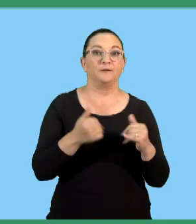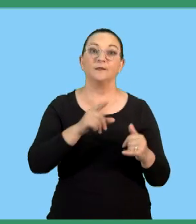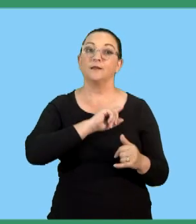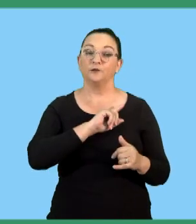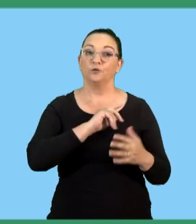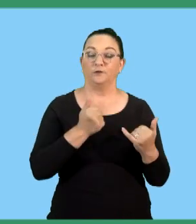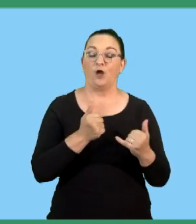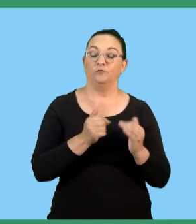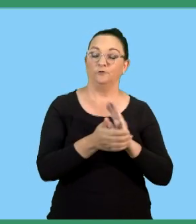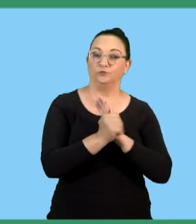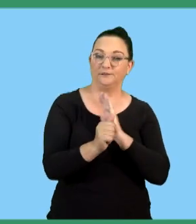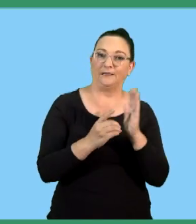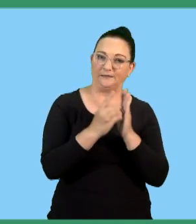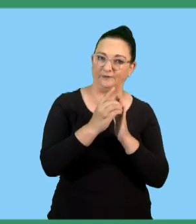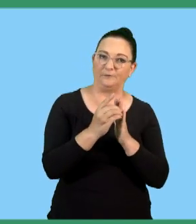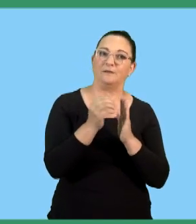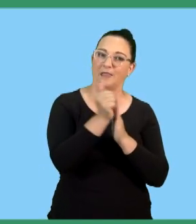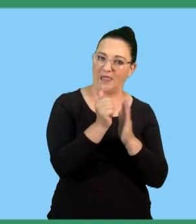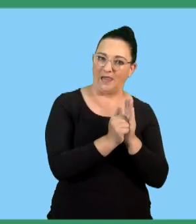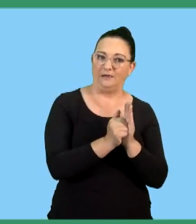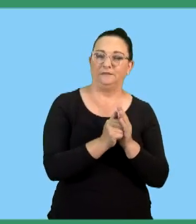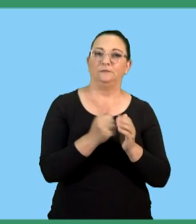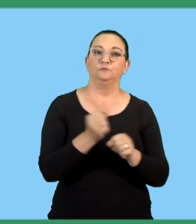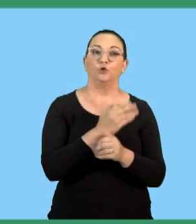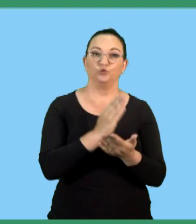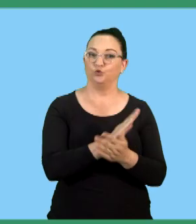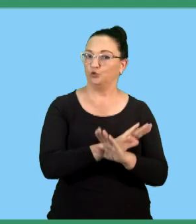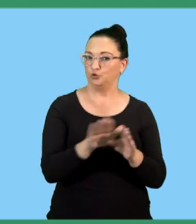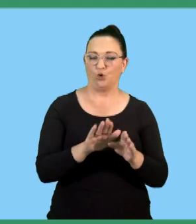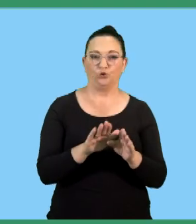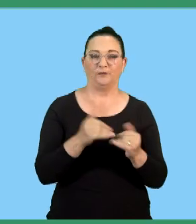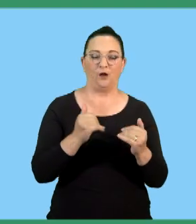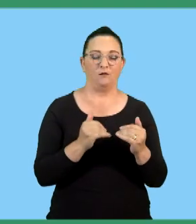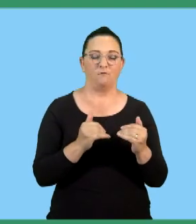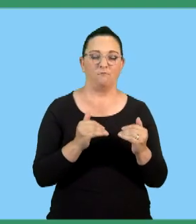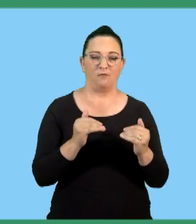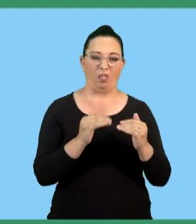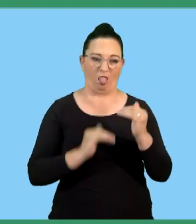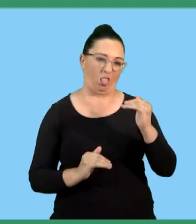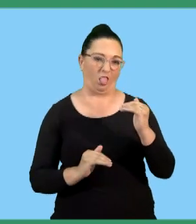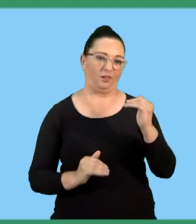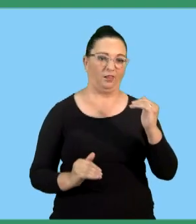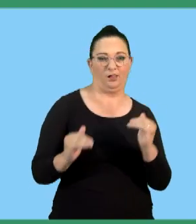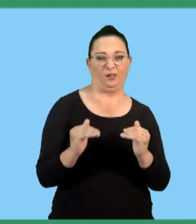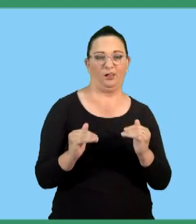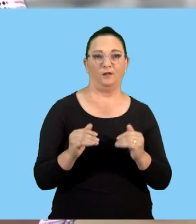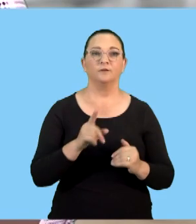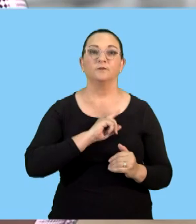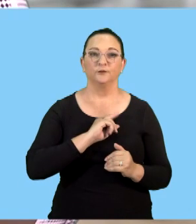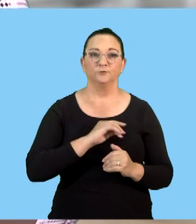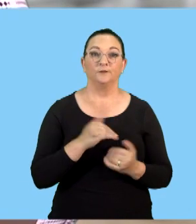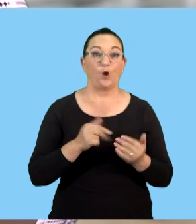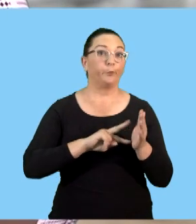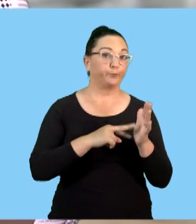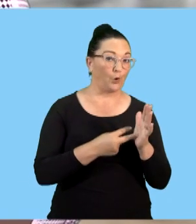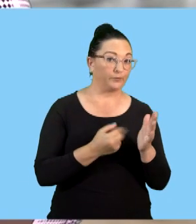purpose of Skills Development Act is to redress those imbalances. Right. We move on to the impact. Remember, I said we've got the purpose